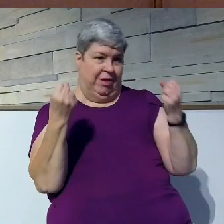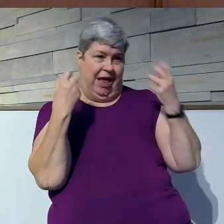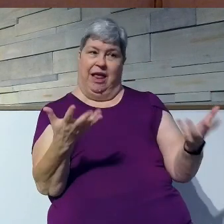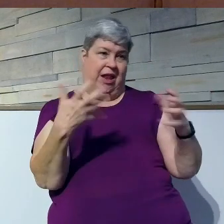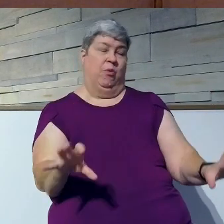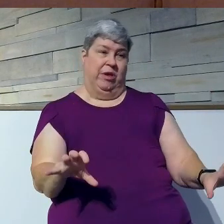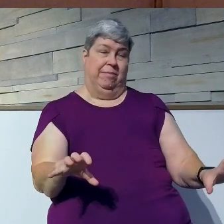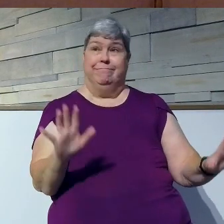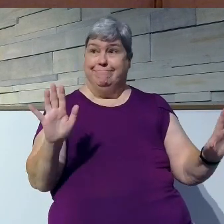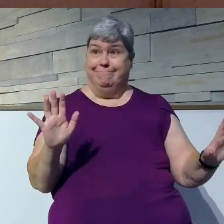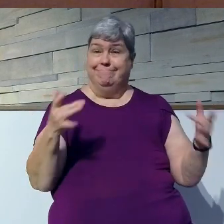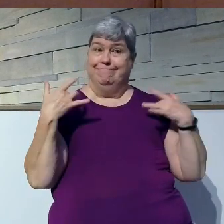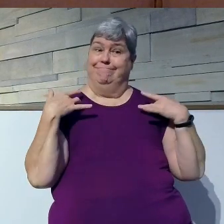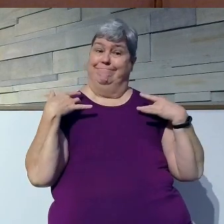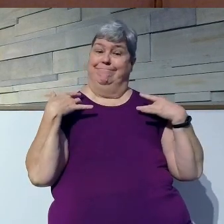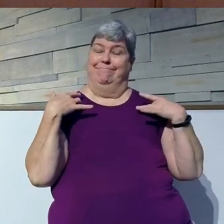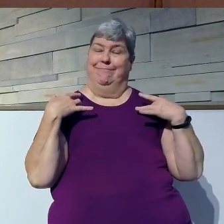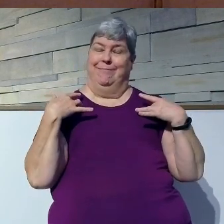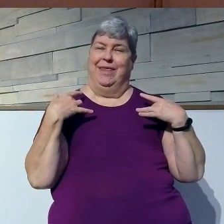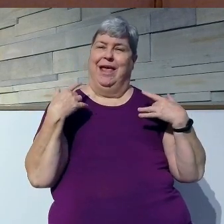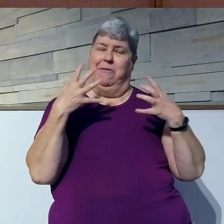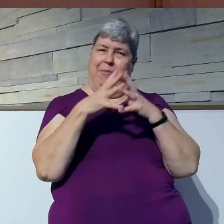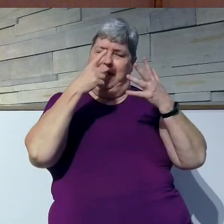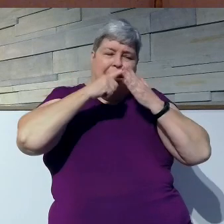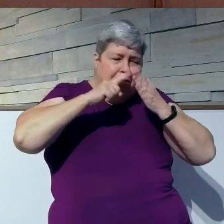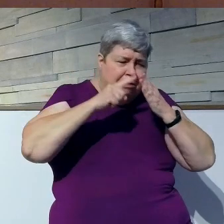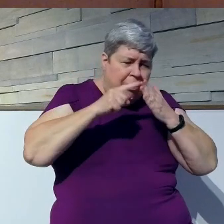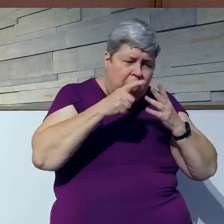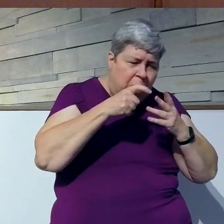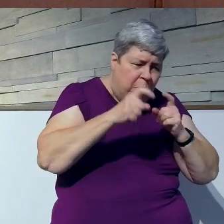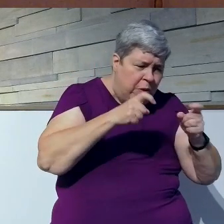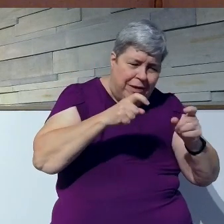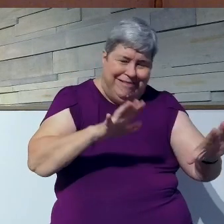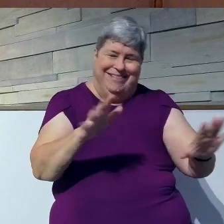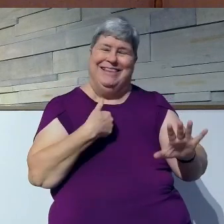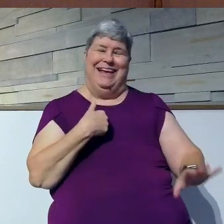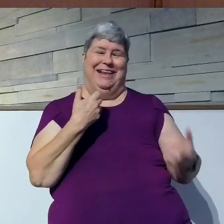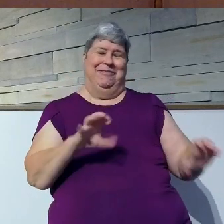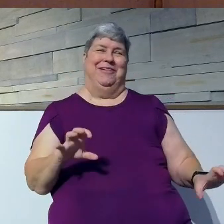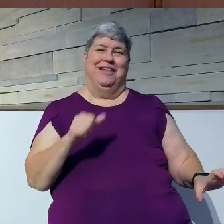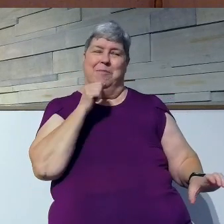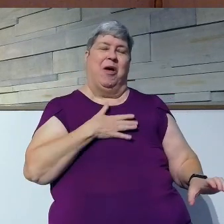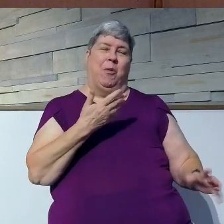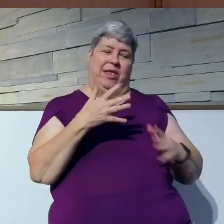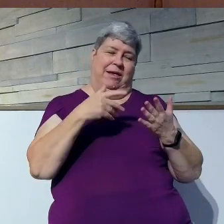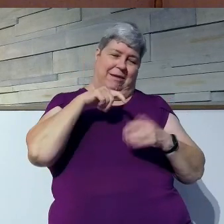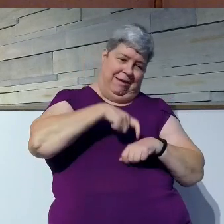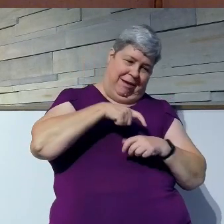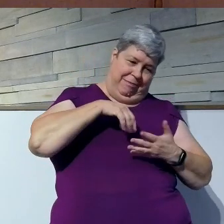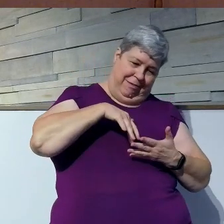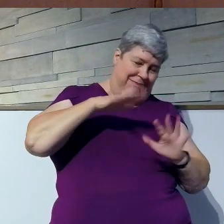you know, it takes a lot of investigating to find out who gives all of what, okay? I'm not willing to spend the time to do